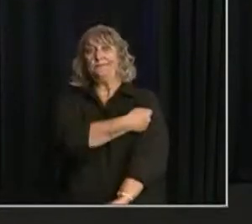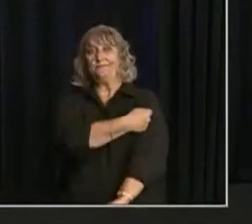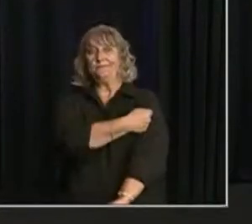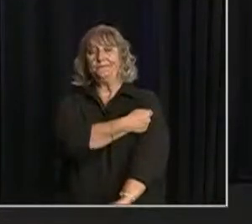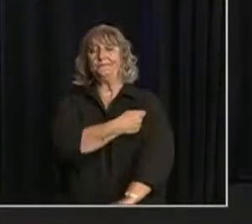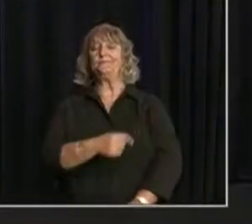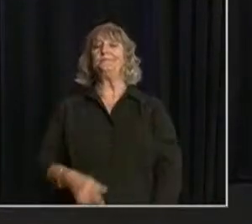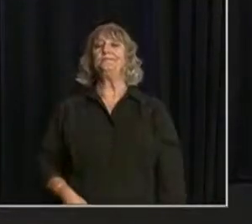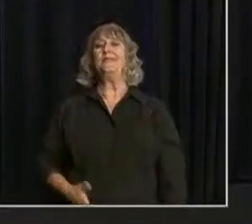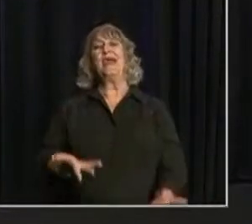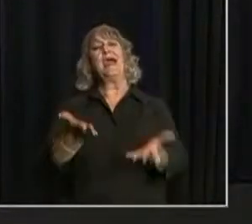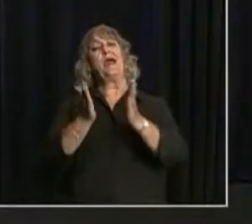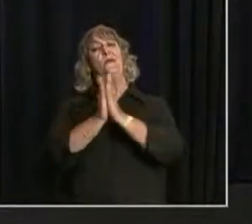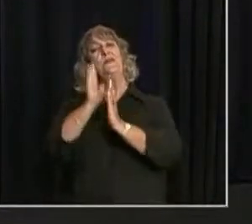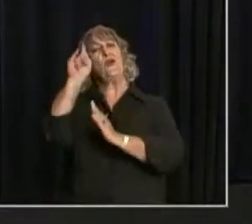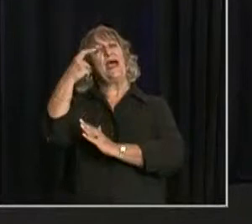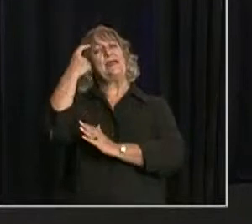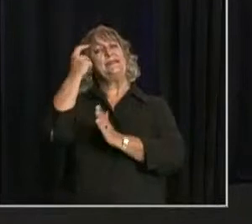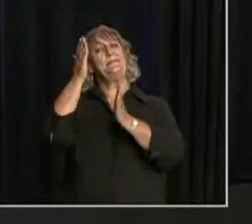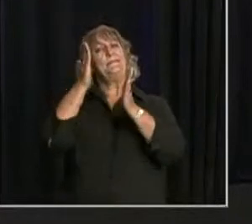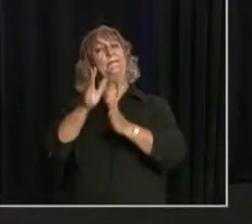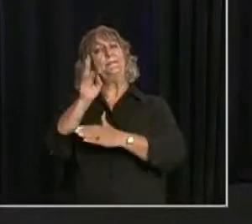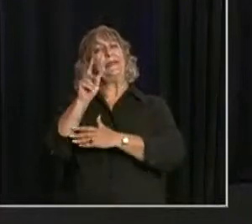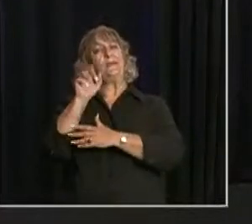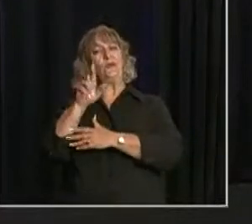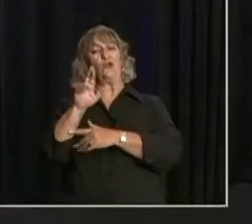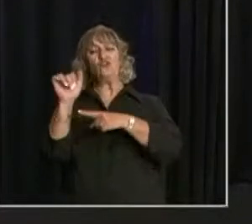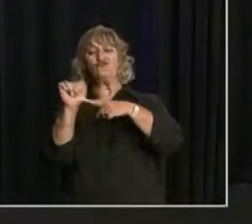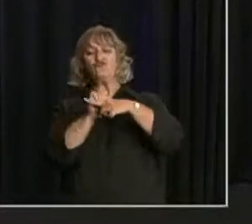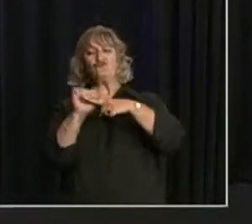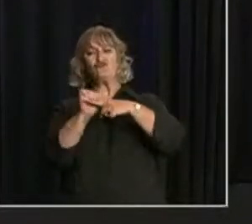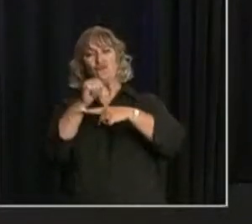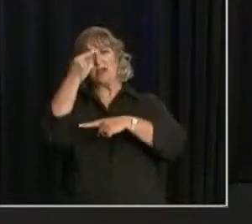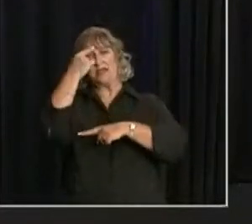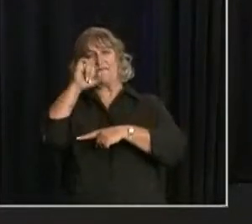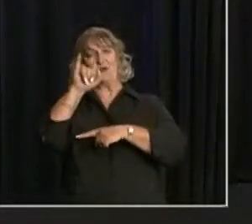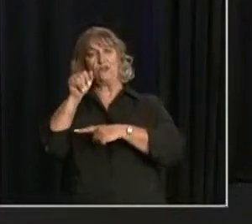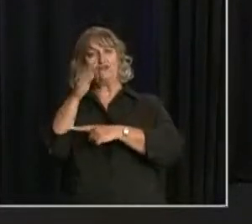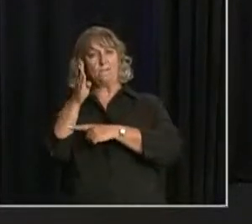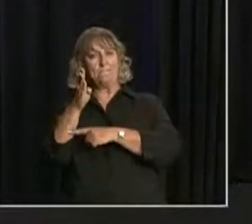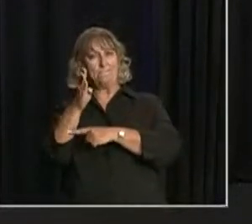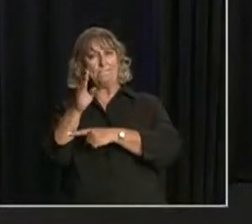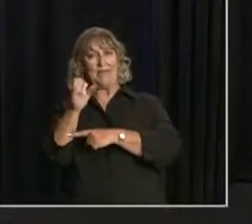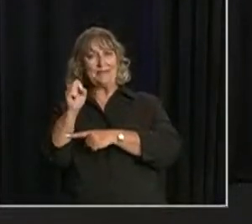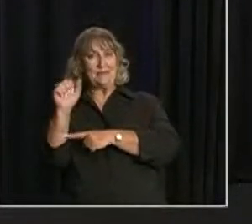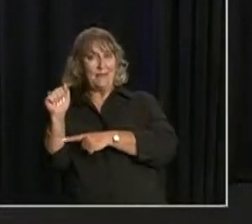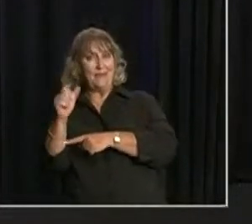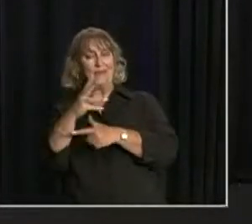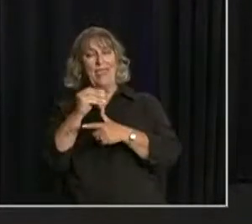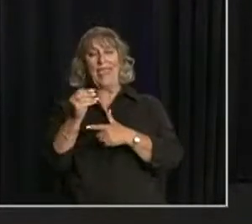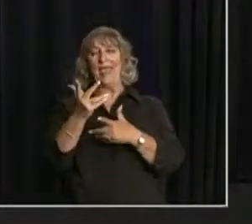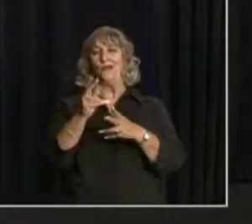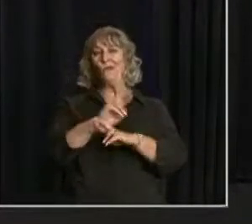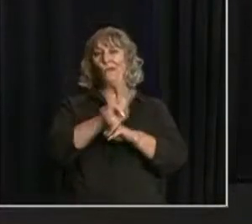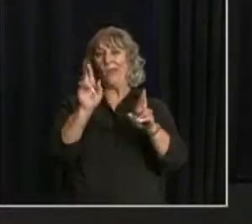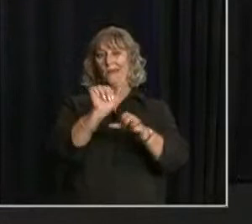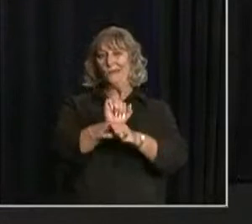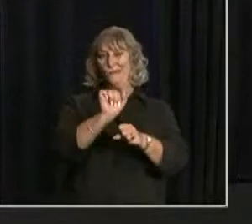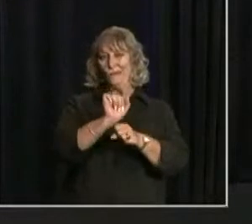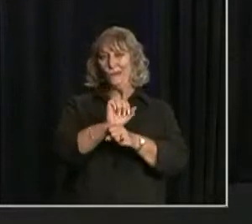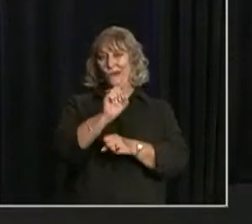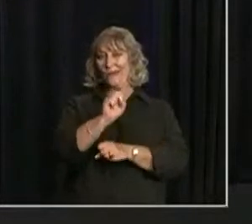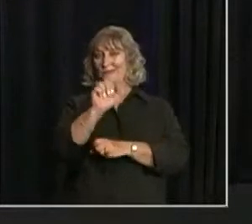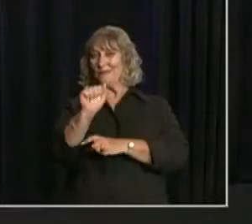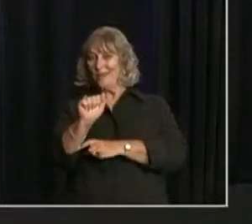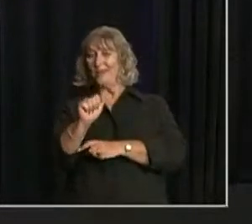Mayor, I wanted to ask about Train for Jobs, SA, and SA Ready to Work. There was a lot of talk about the